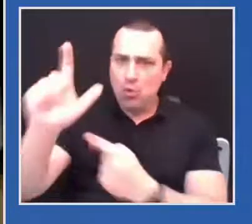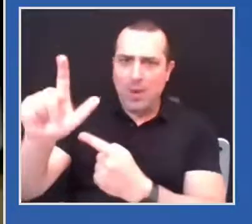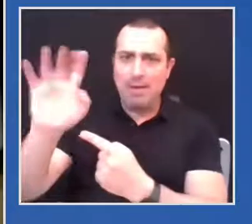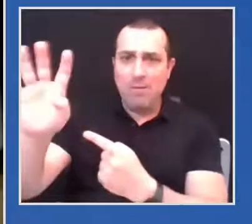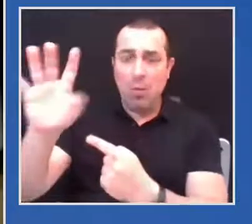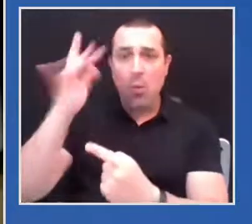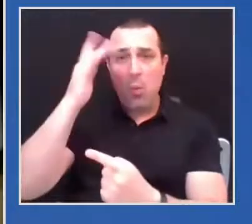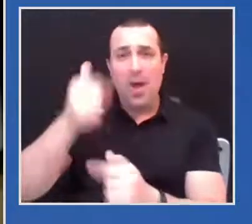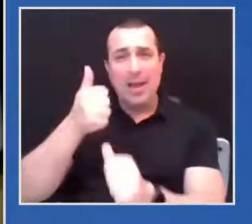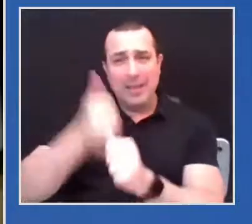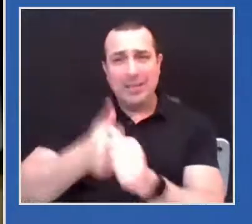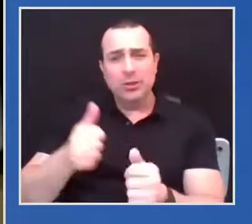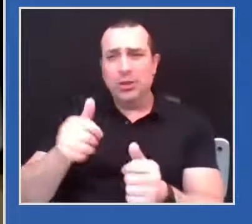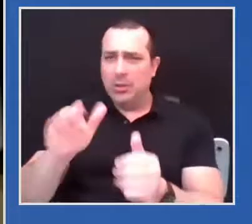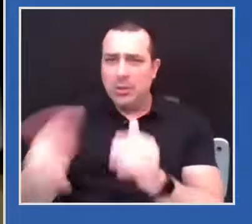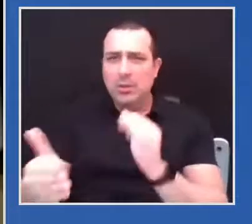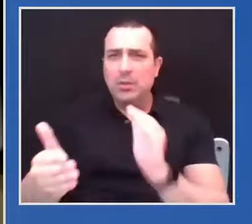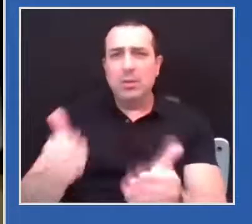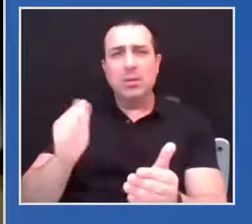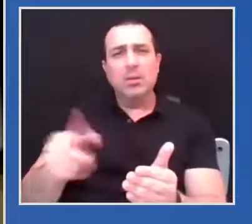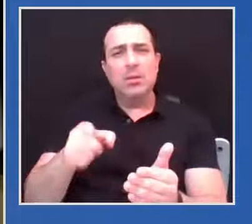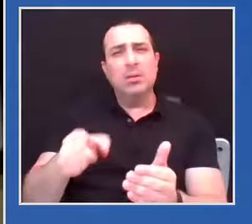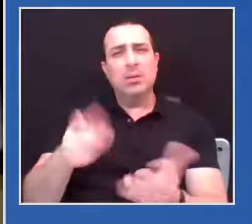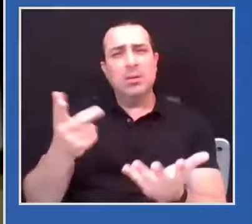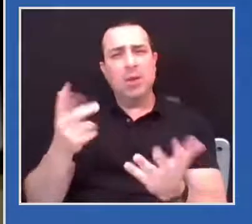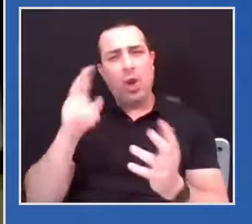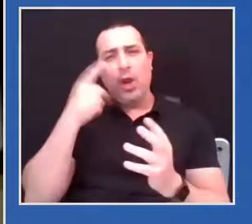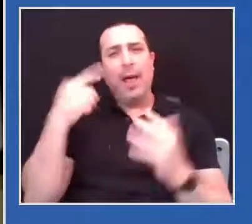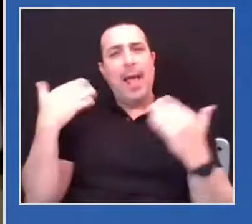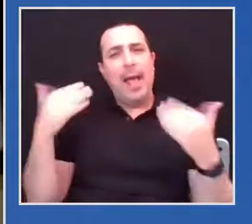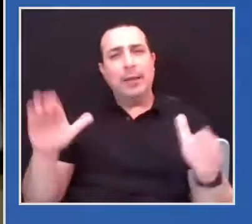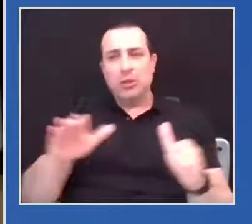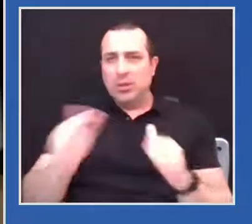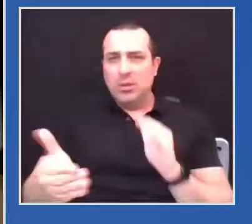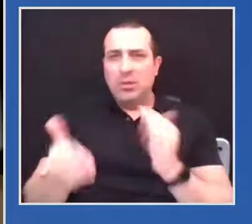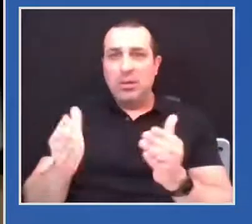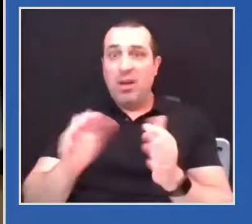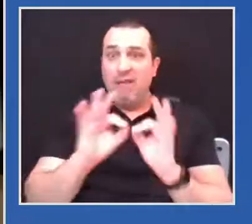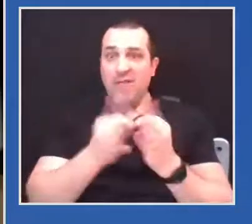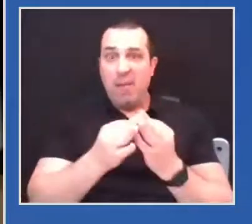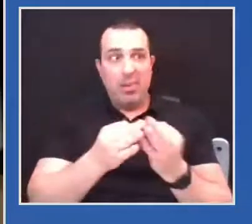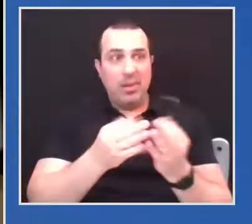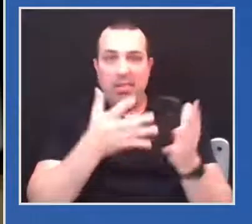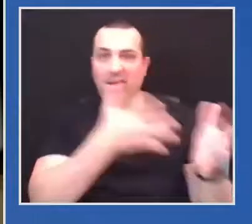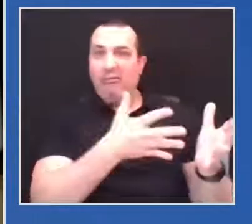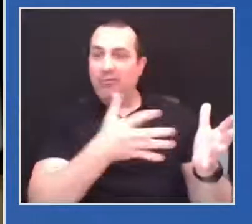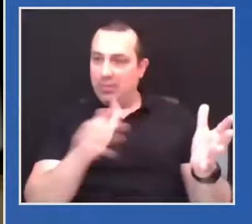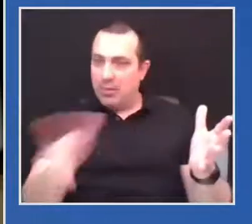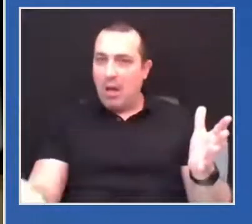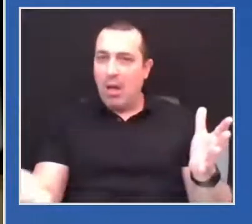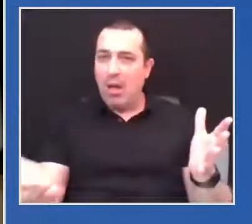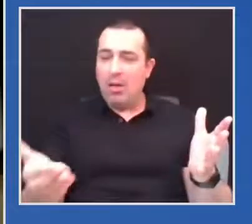angels left a family behind, deserves to be remembered. Every one.